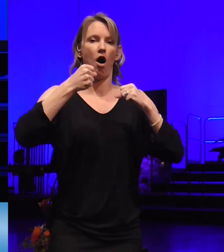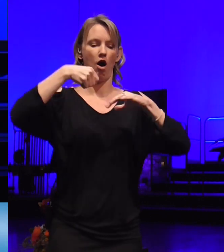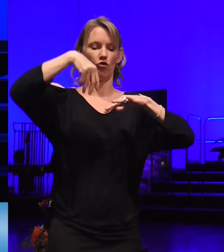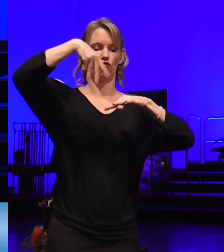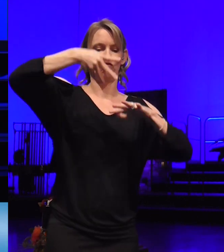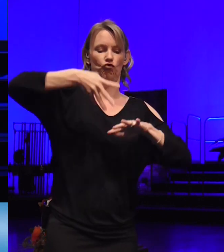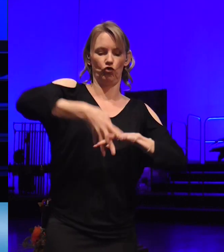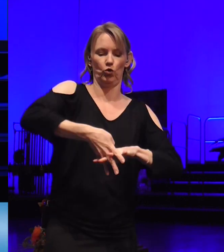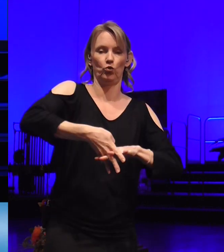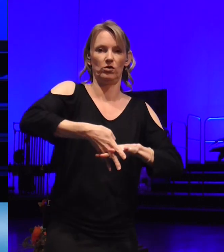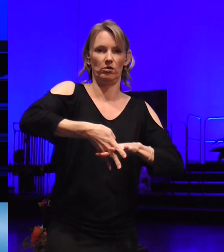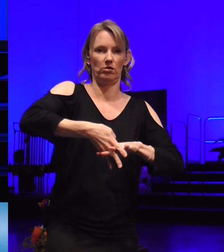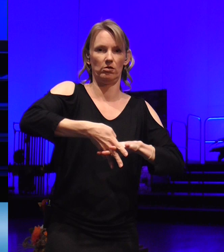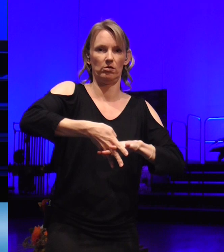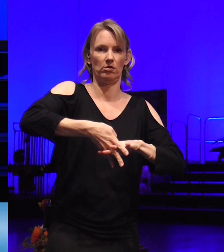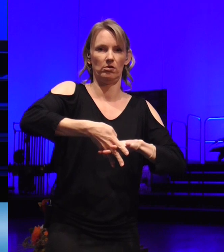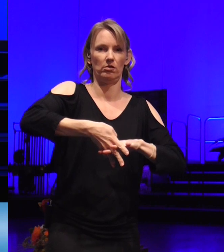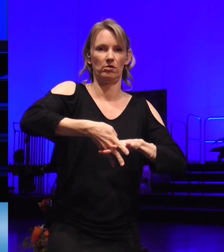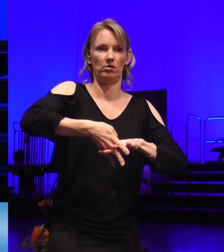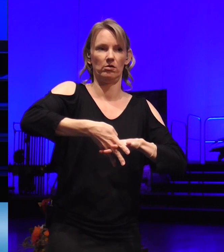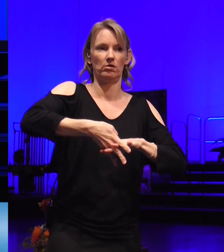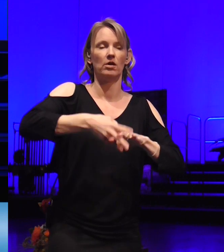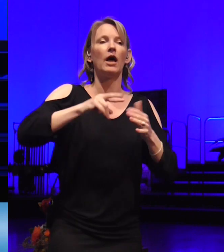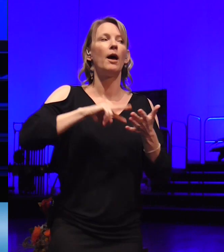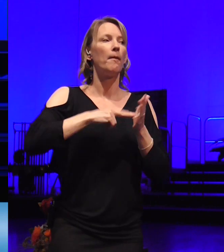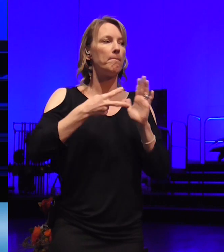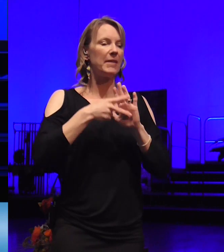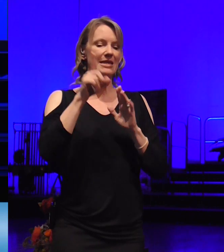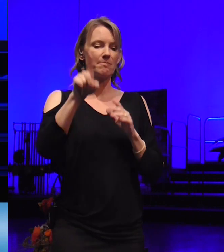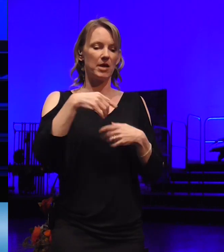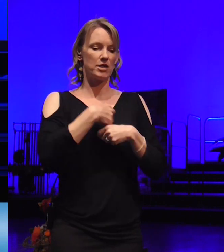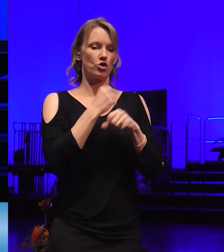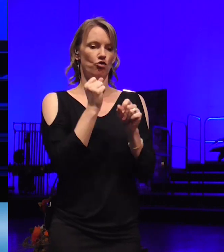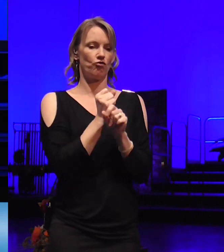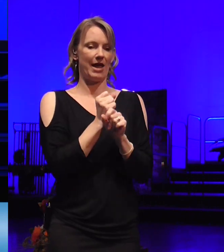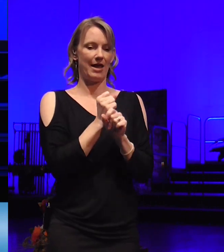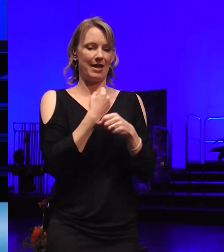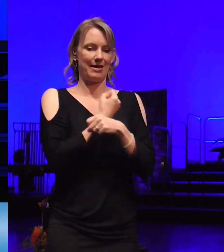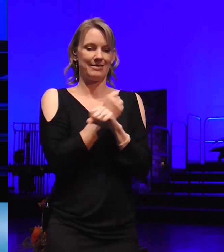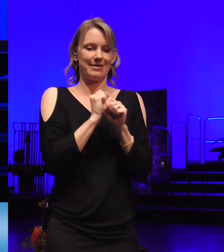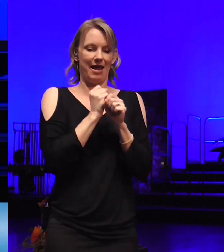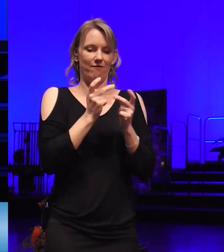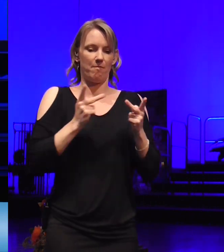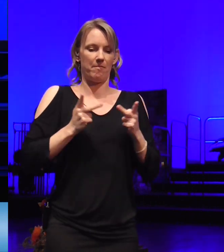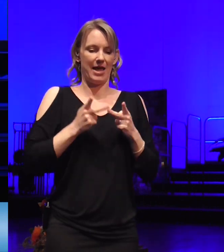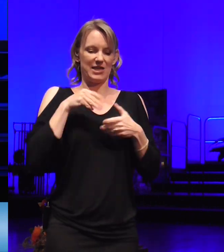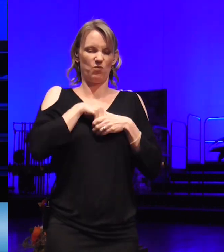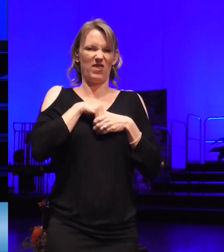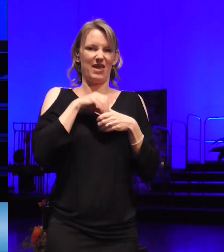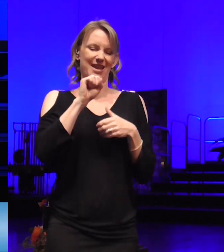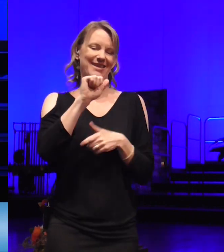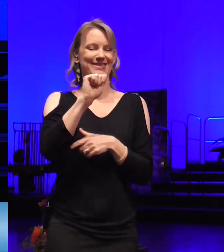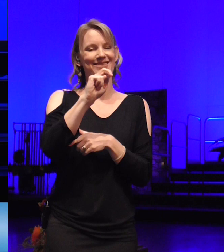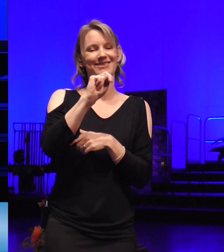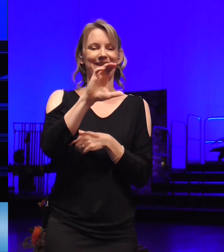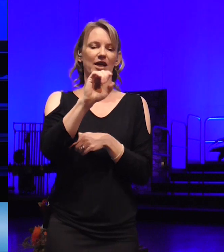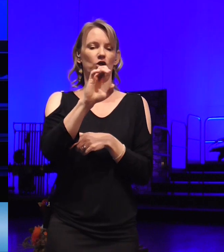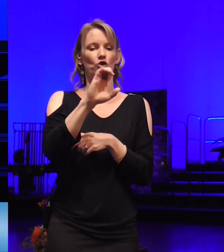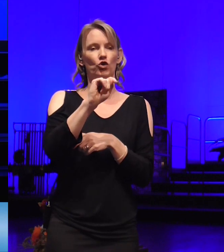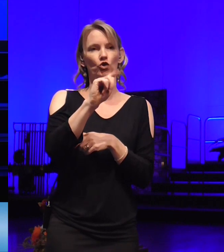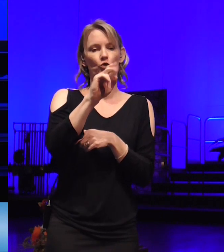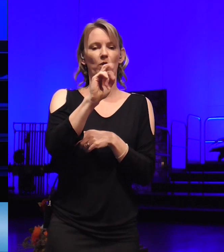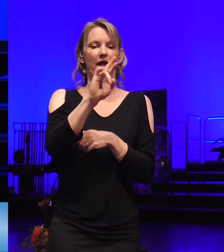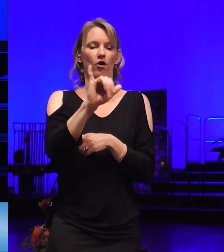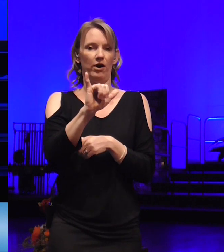comes from creating a sanctuary within. I don't think it's possible